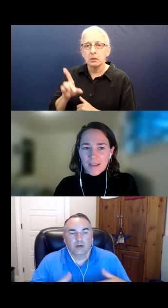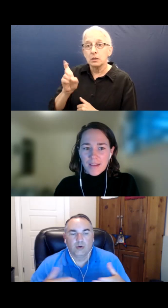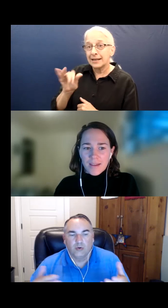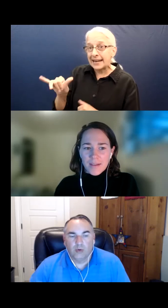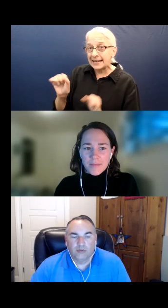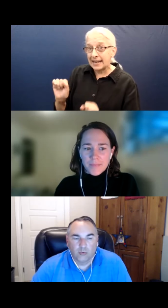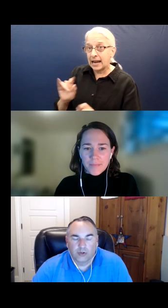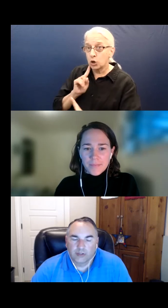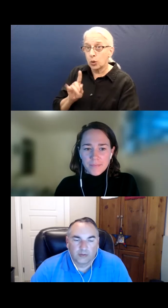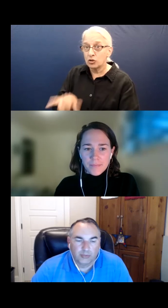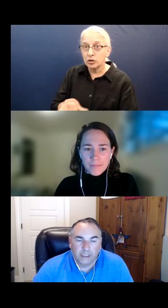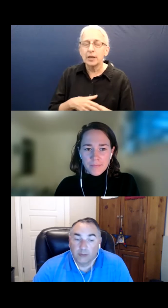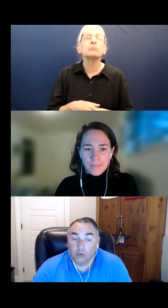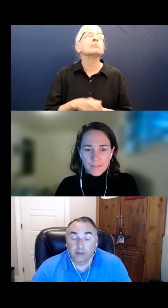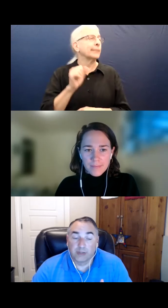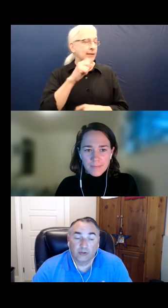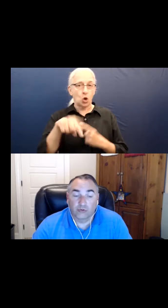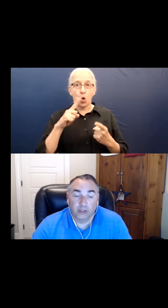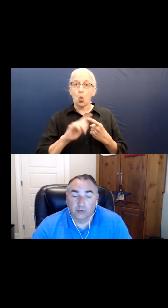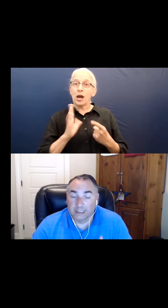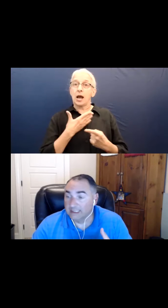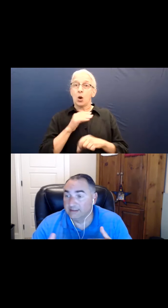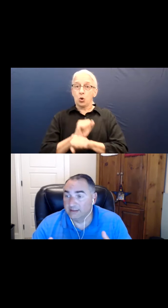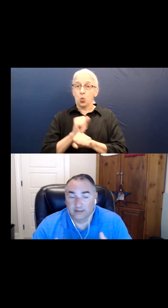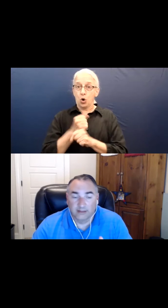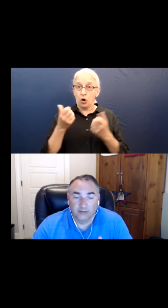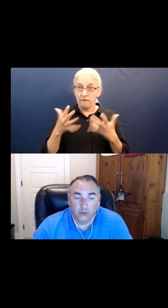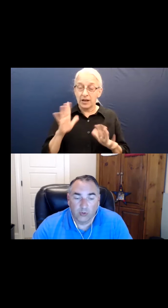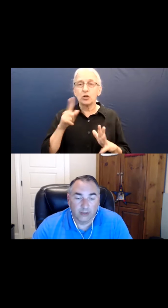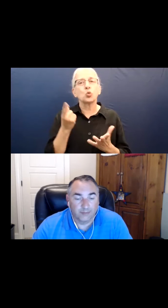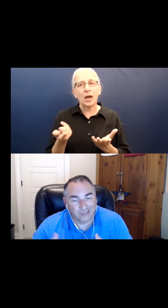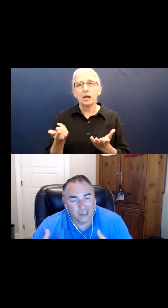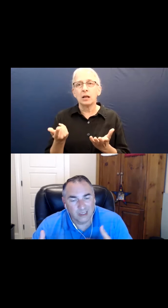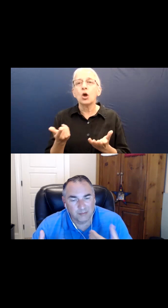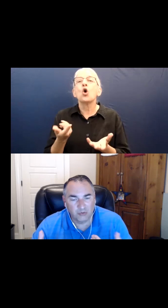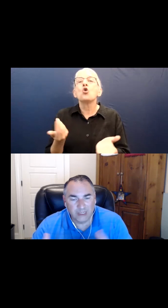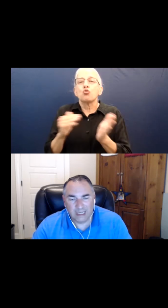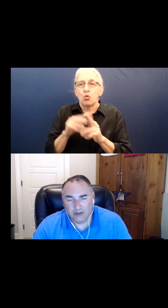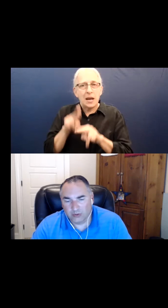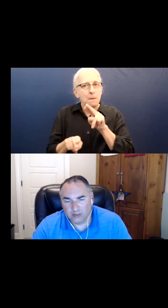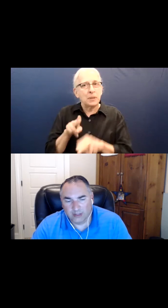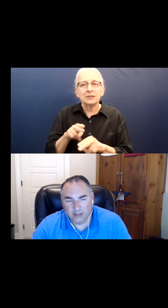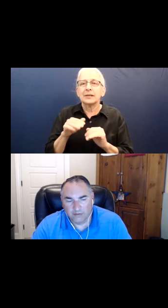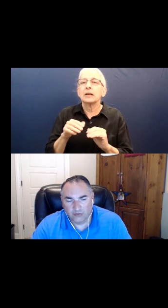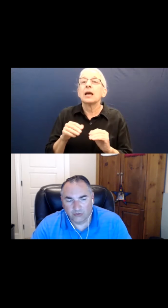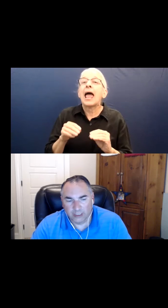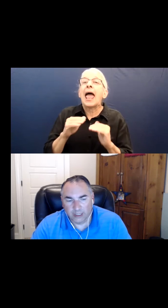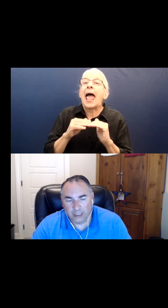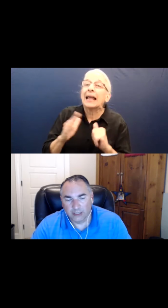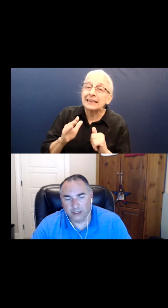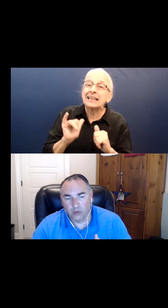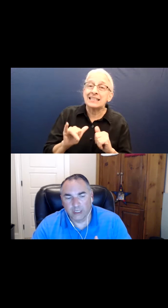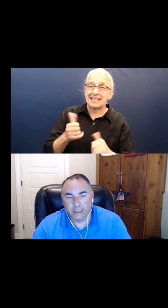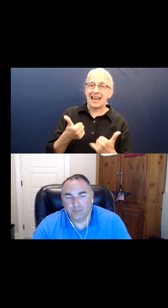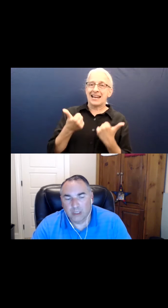So once our work is complete, we'll rebuild the trail to at least its existing width. between that Northeast 85th Street